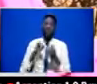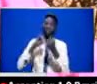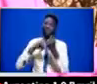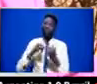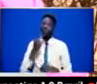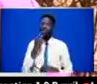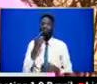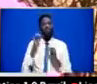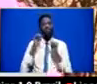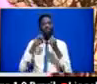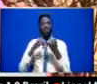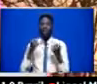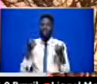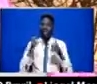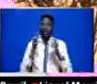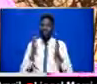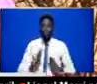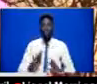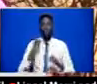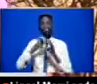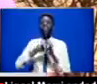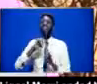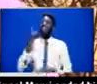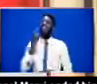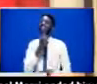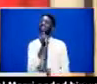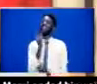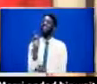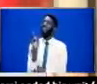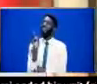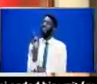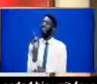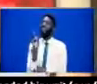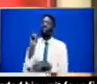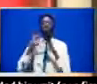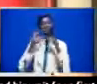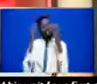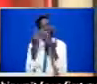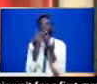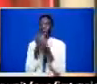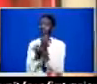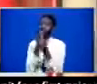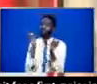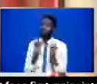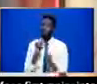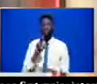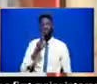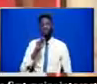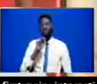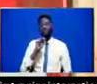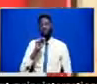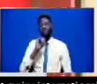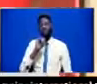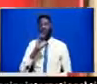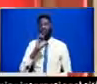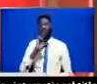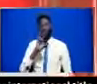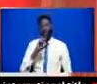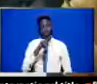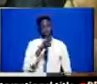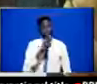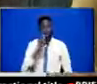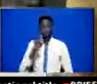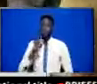anybody within the Republic, within the planet. According to a UNICEF 2020 report, 4